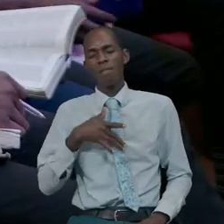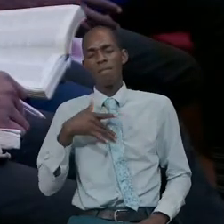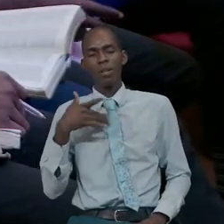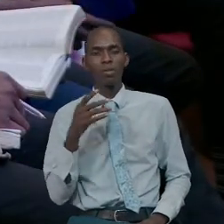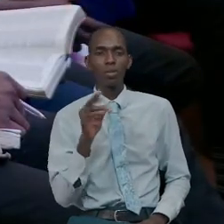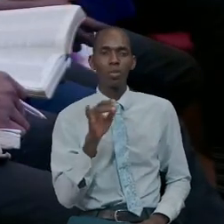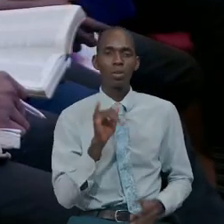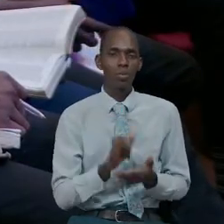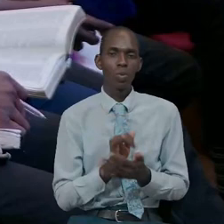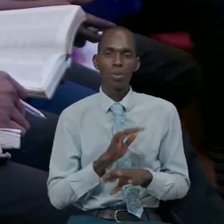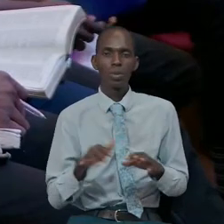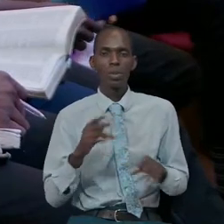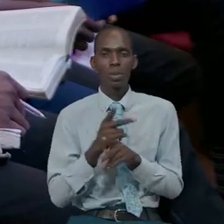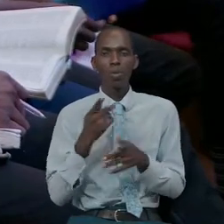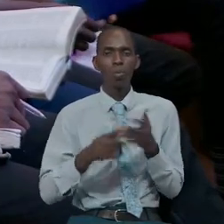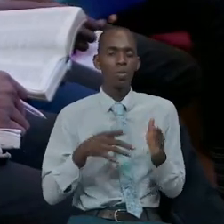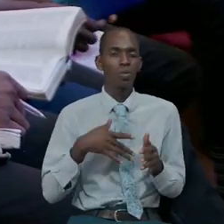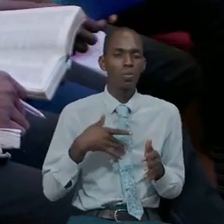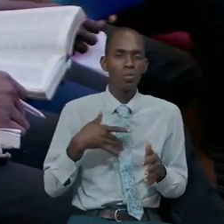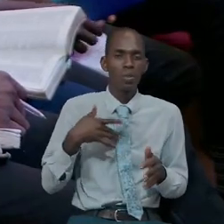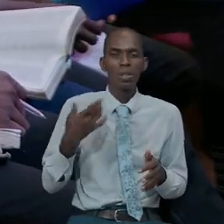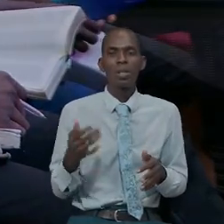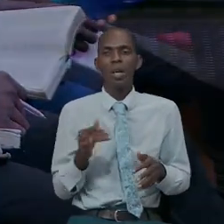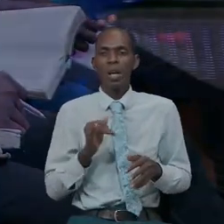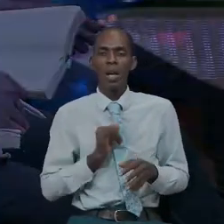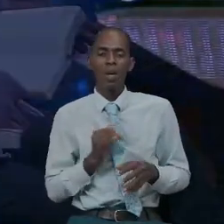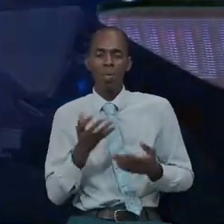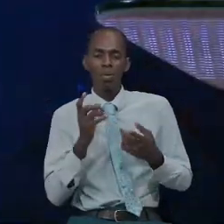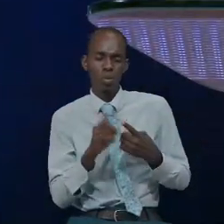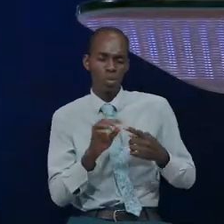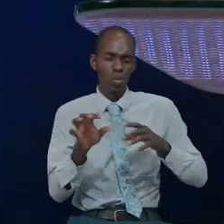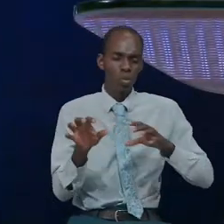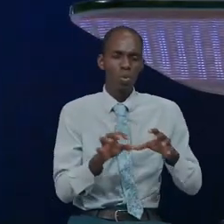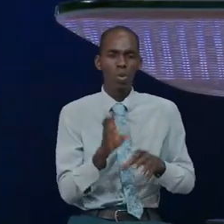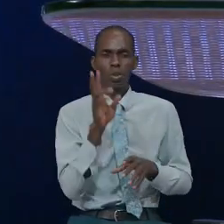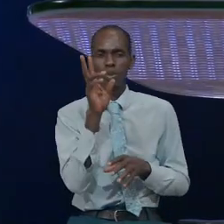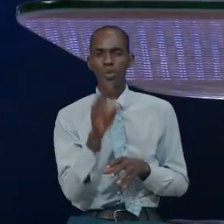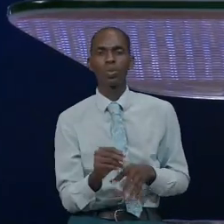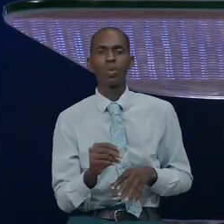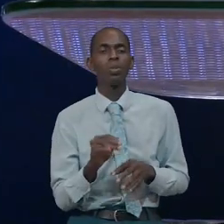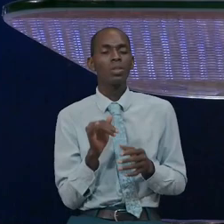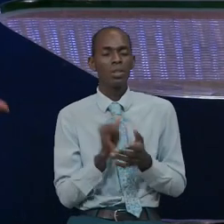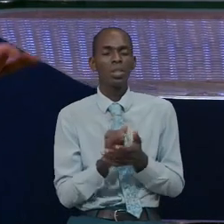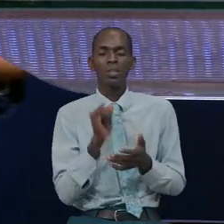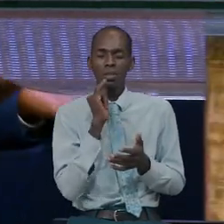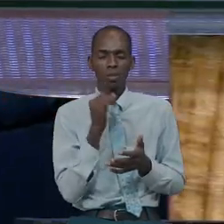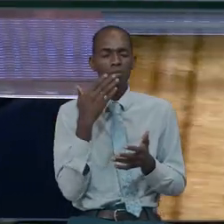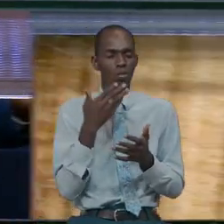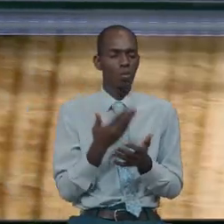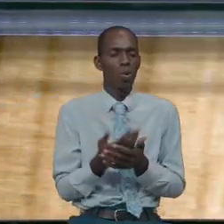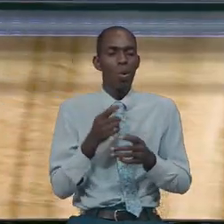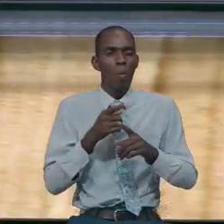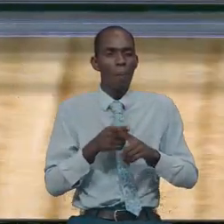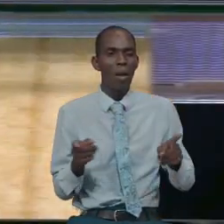we feel. I think that we don't do as we think. We look at the one that has dominion in